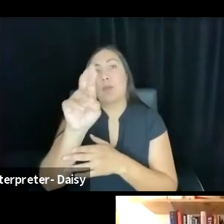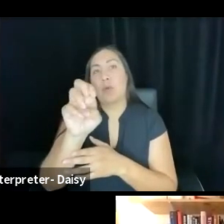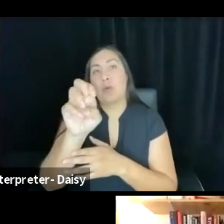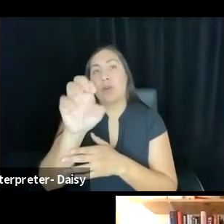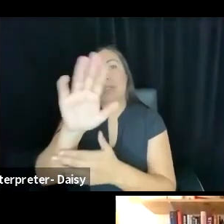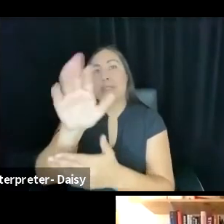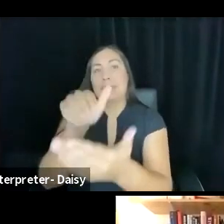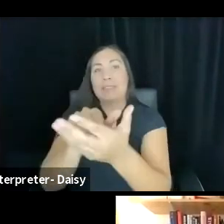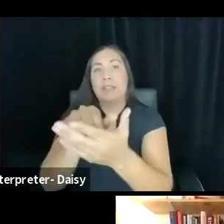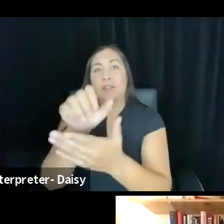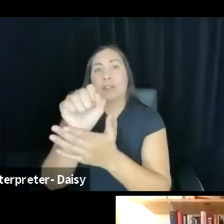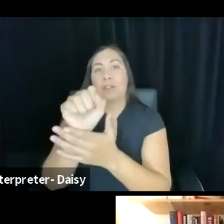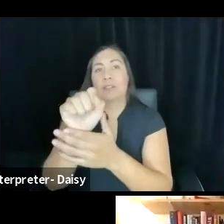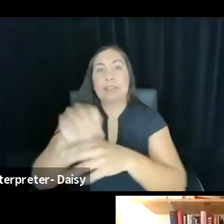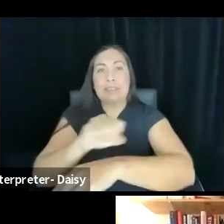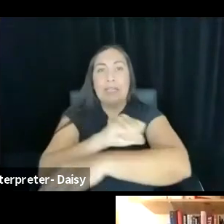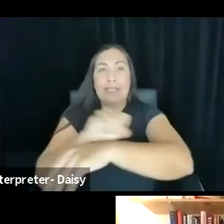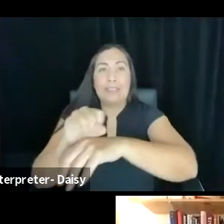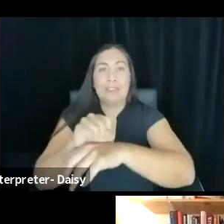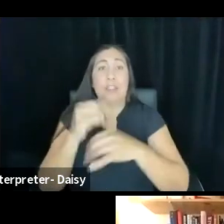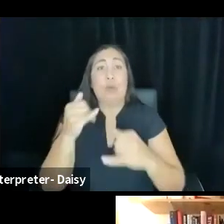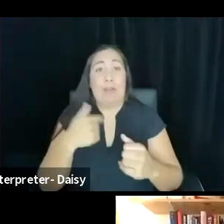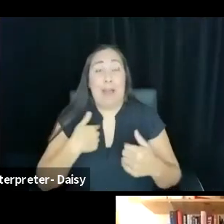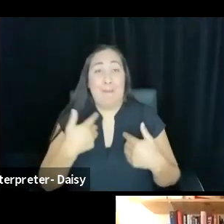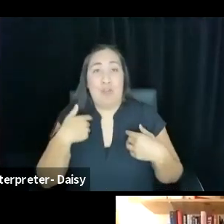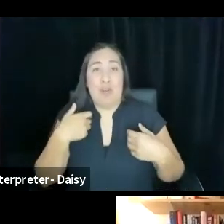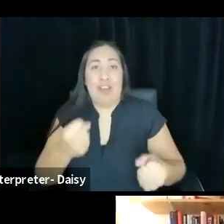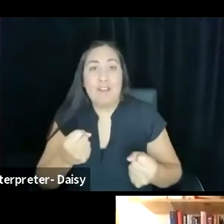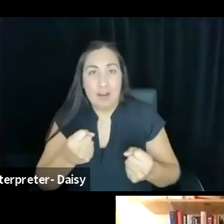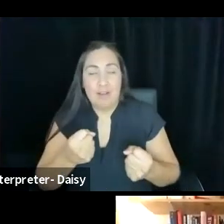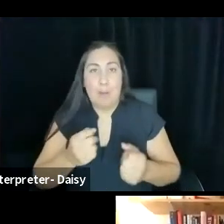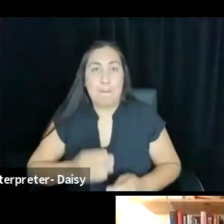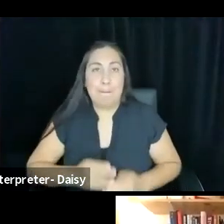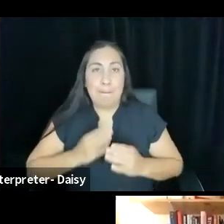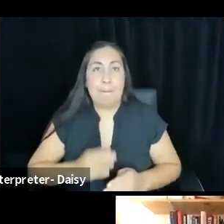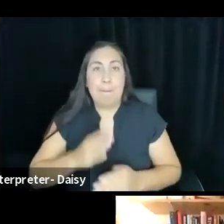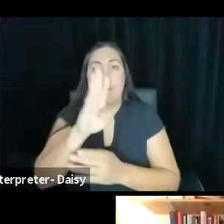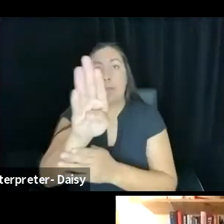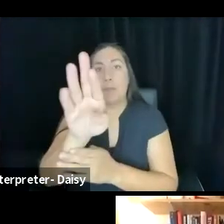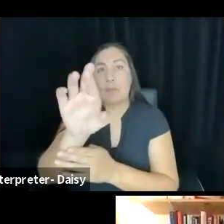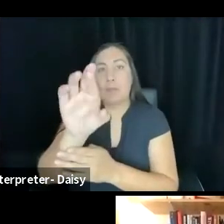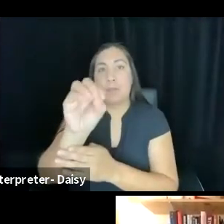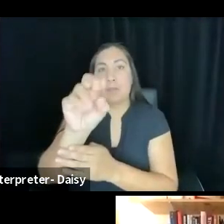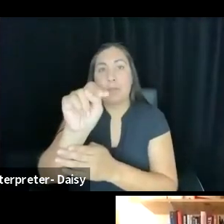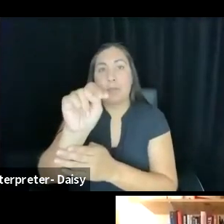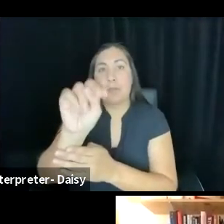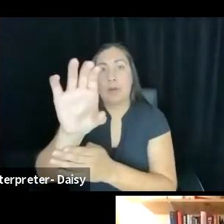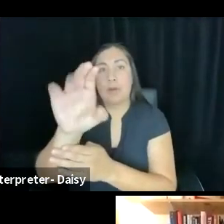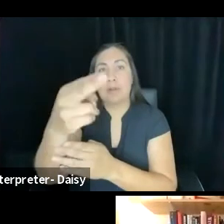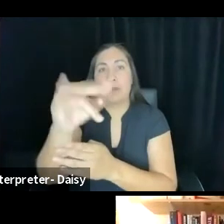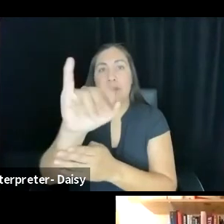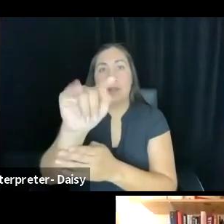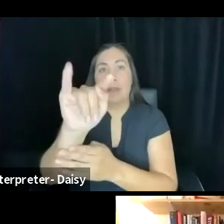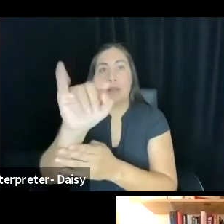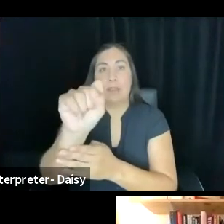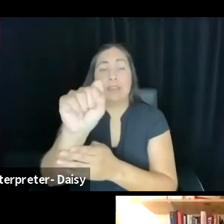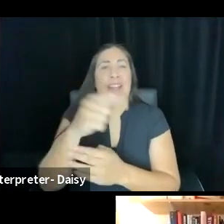am recovering from a bout of bronchitis and feeling incredibly lucky to be recovering